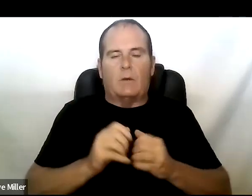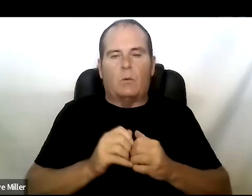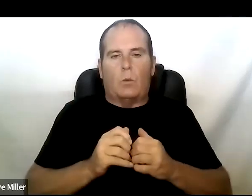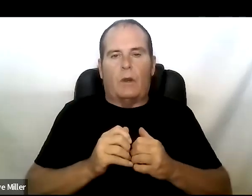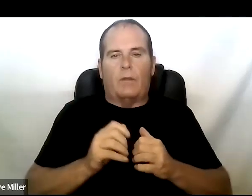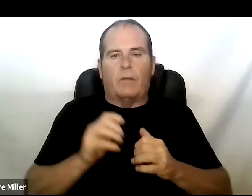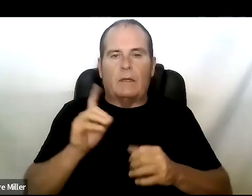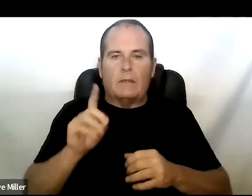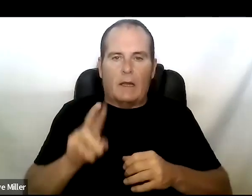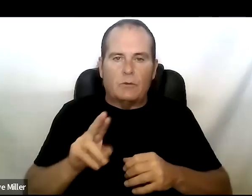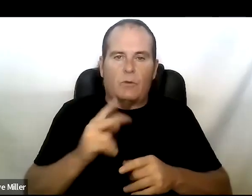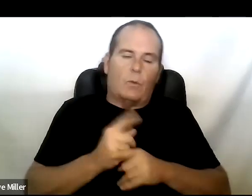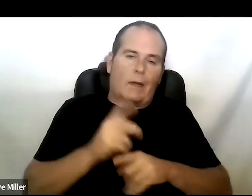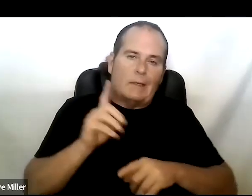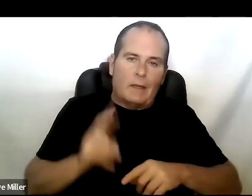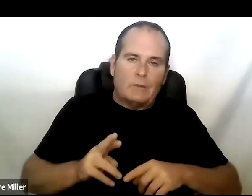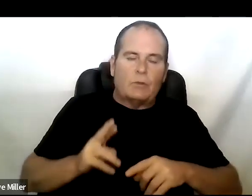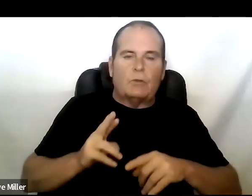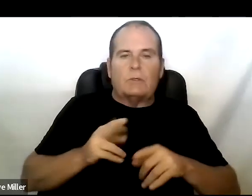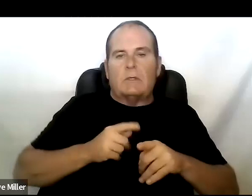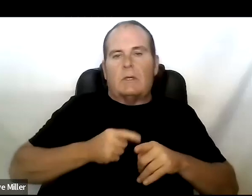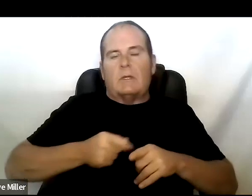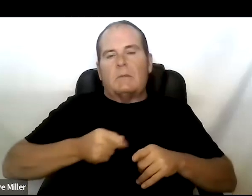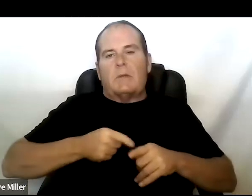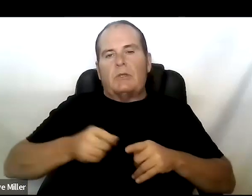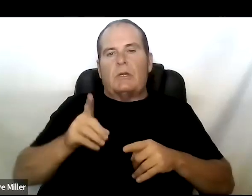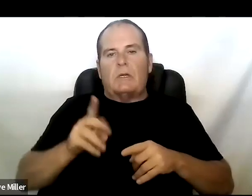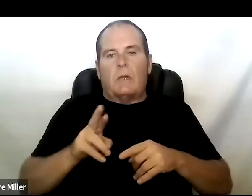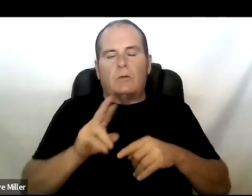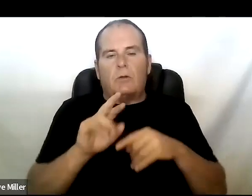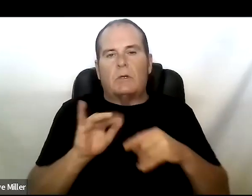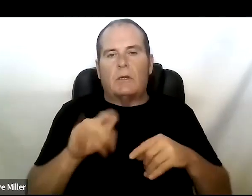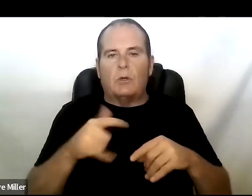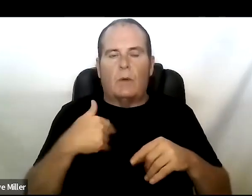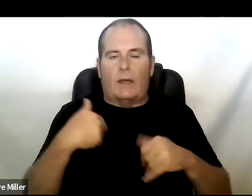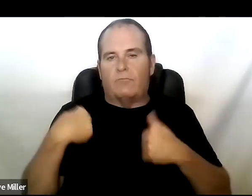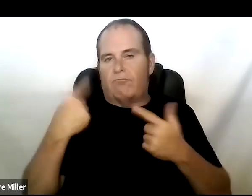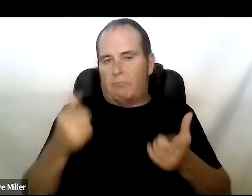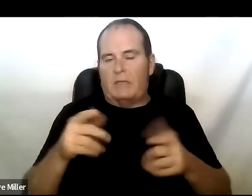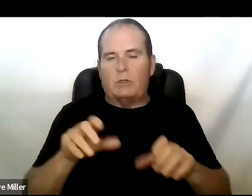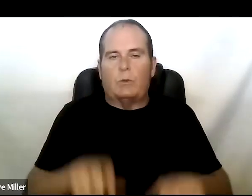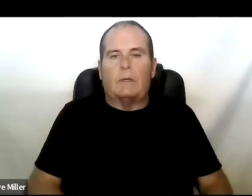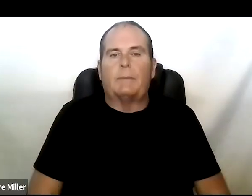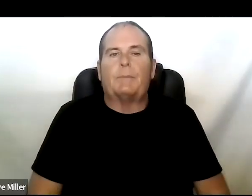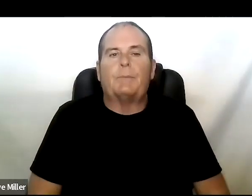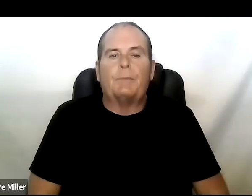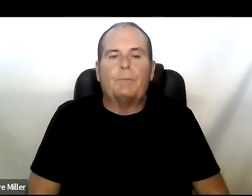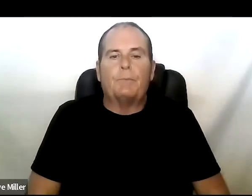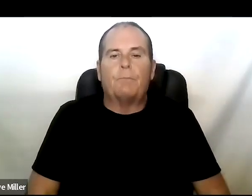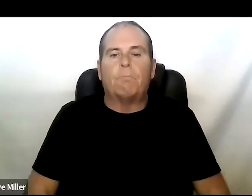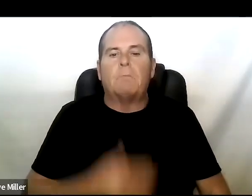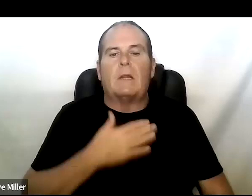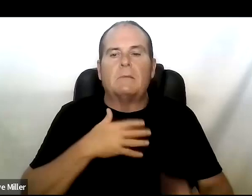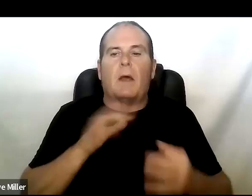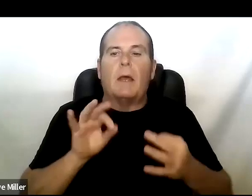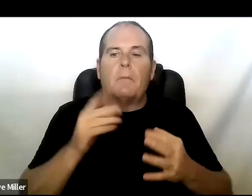the doctor, the right doctors, and the specialty doctors like you have been doing. So that's my input